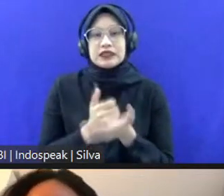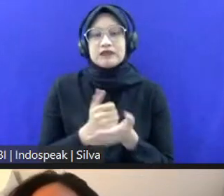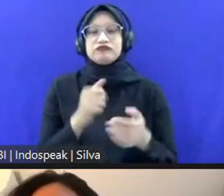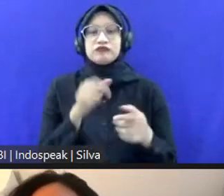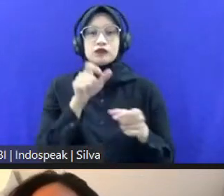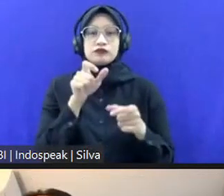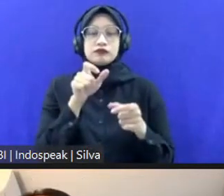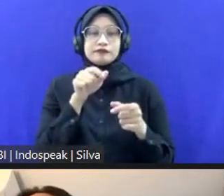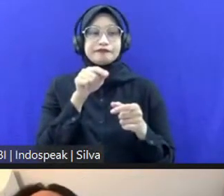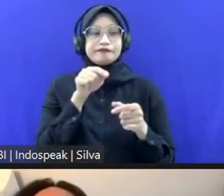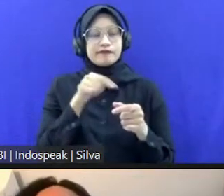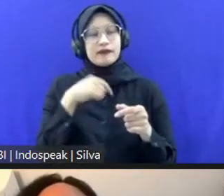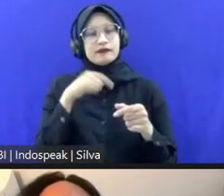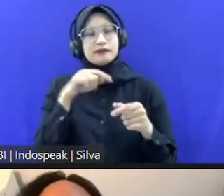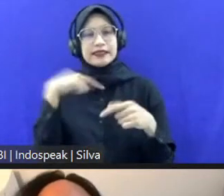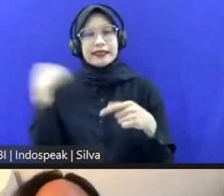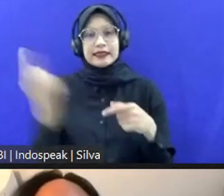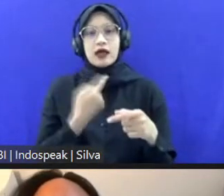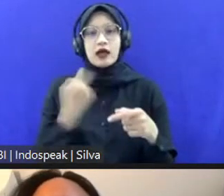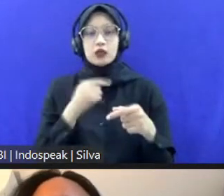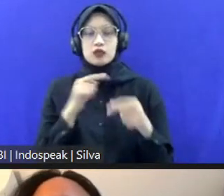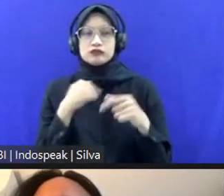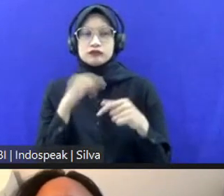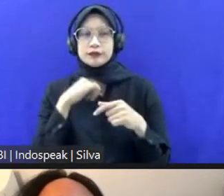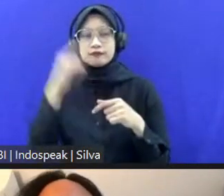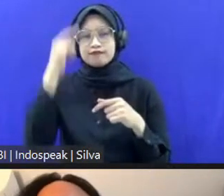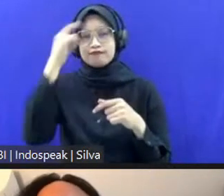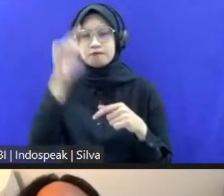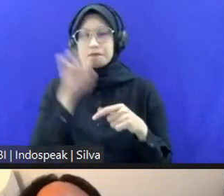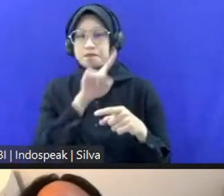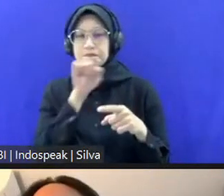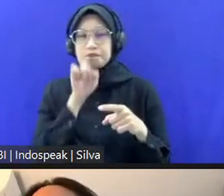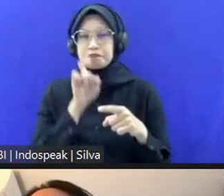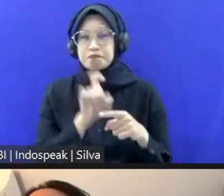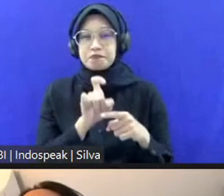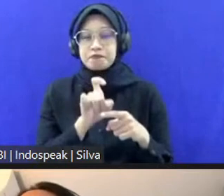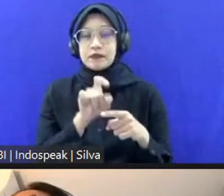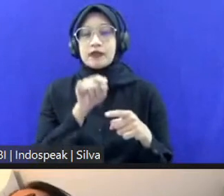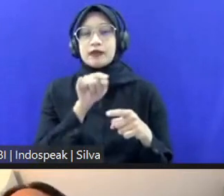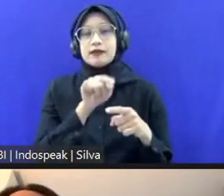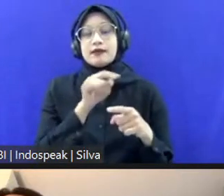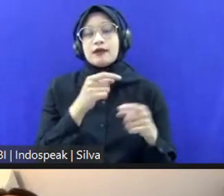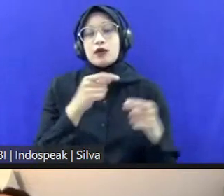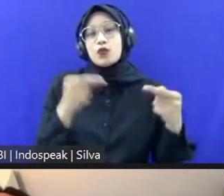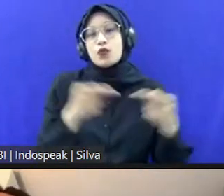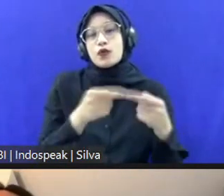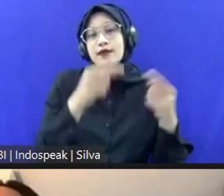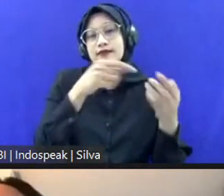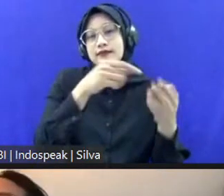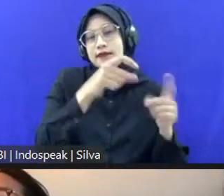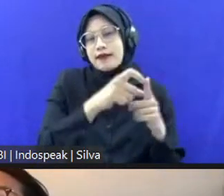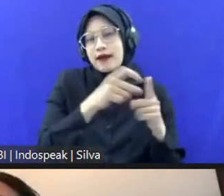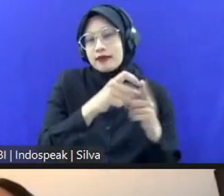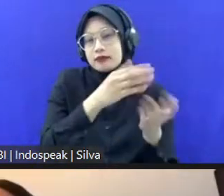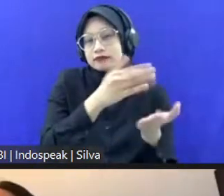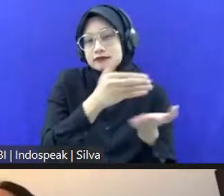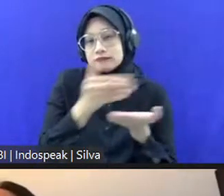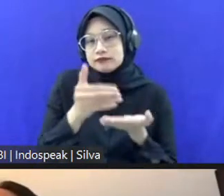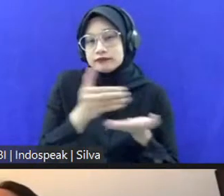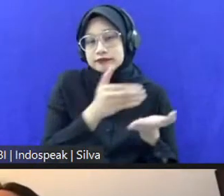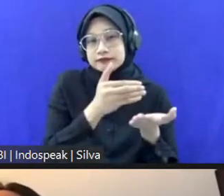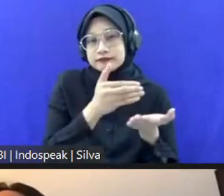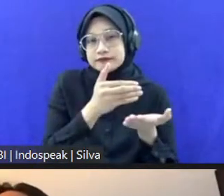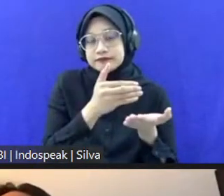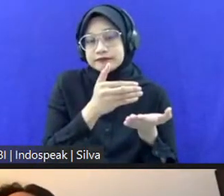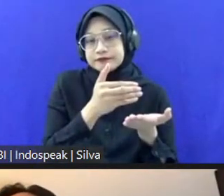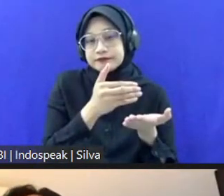data. The professional associations, from my observation from far away,